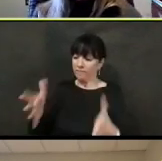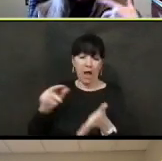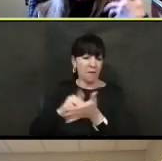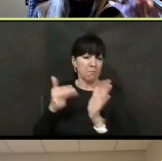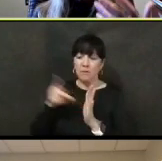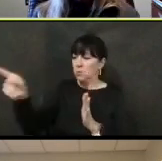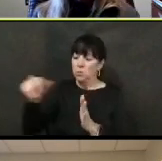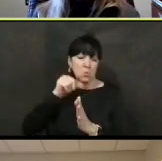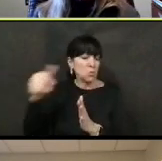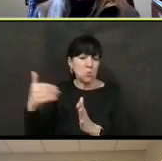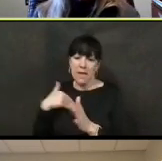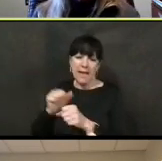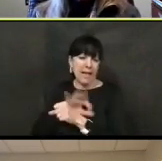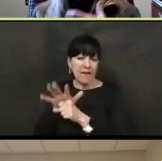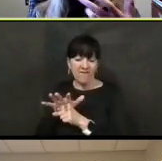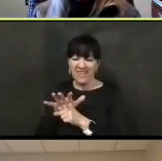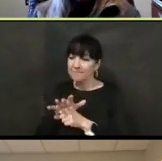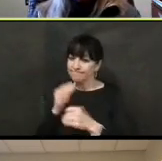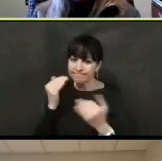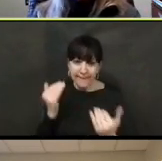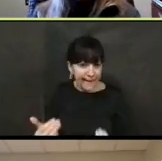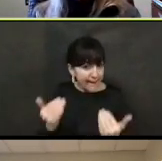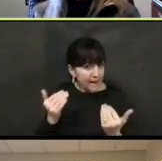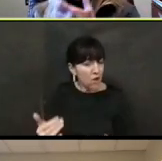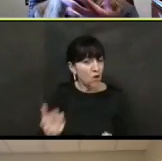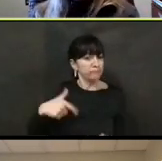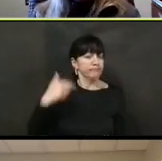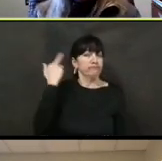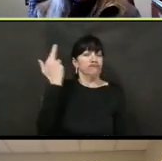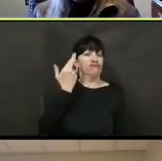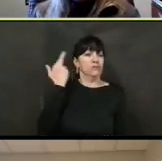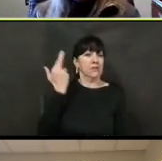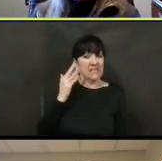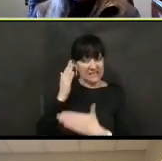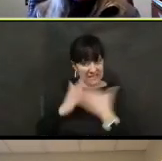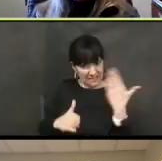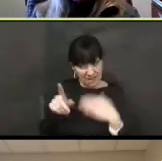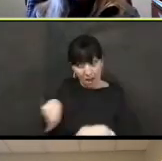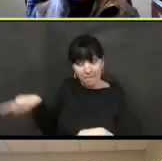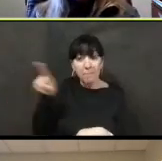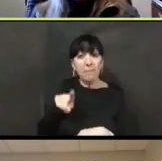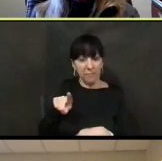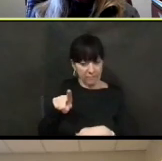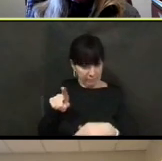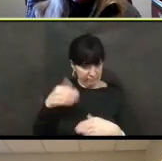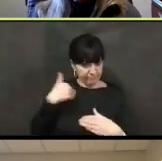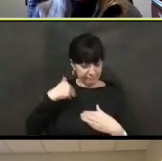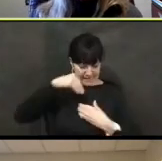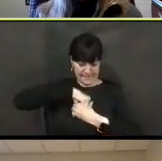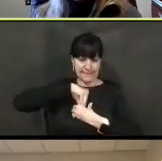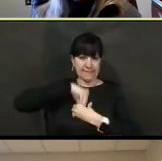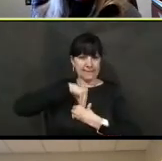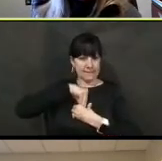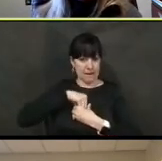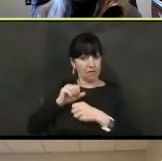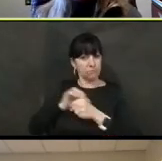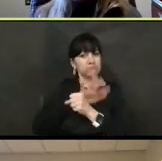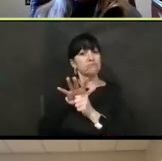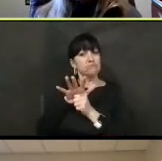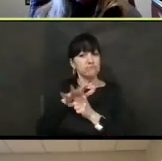this is showing that even speaking with someone, you can spread the virus. And